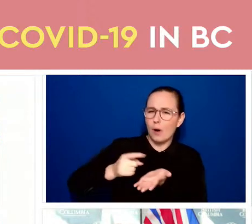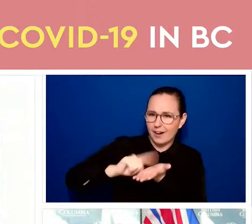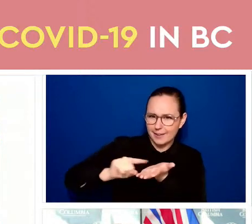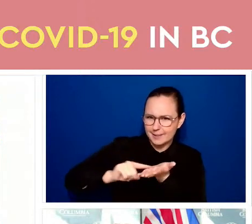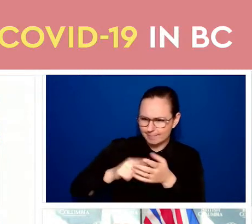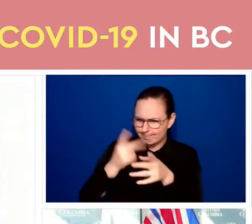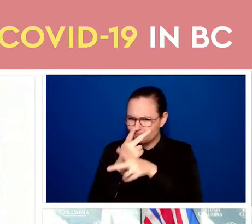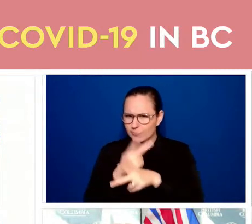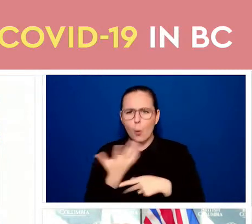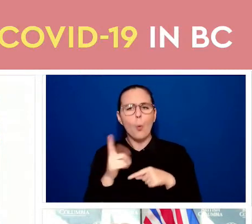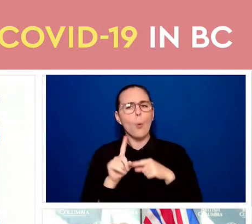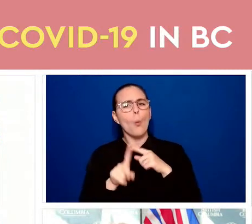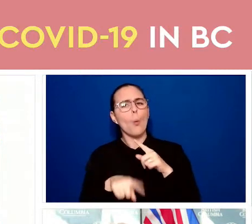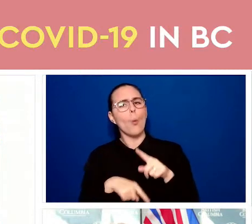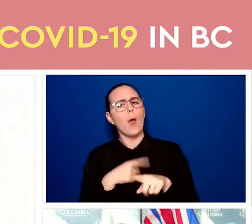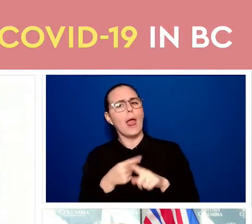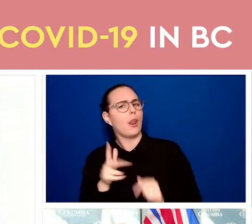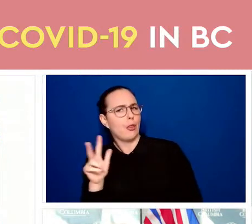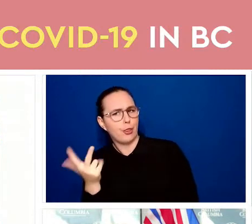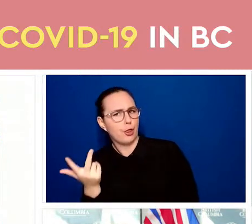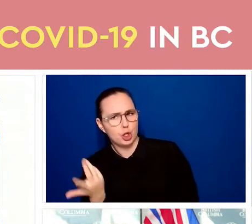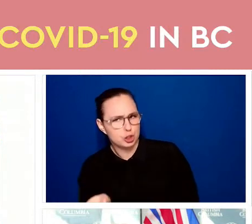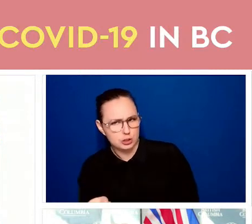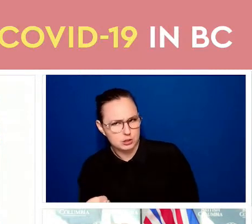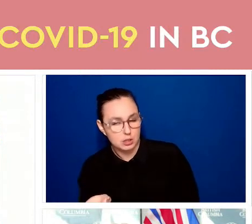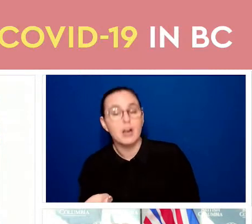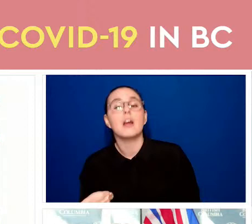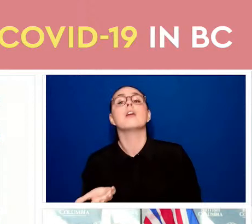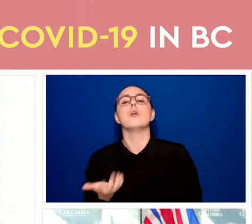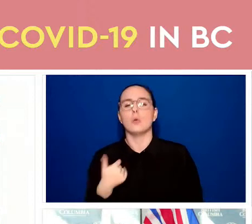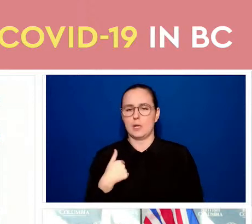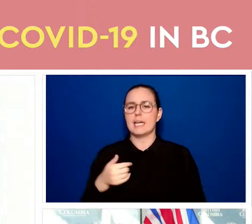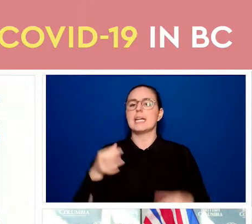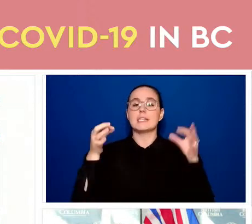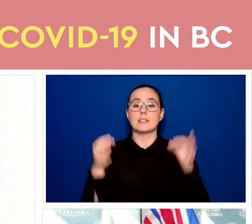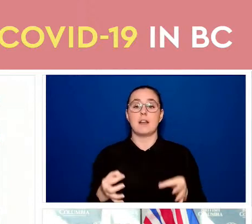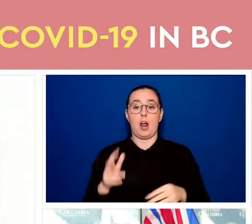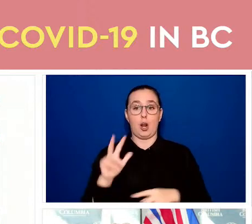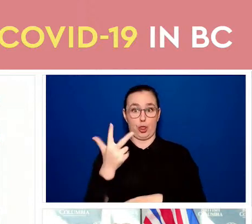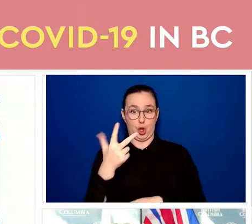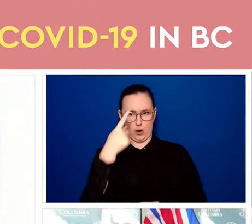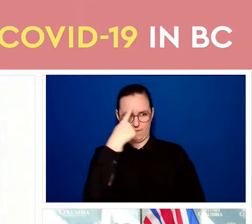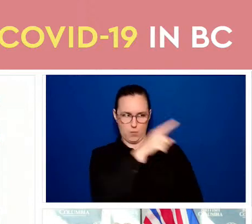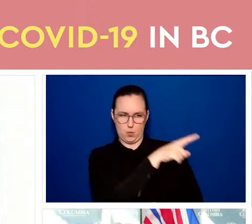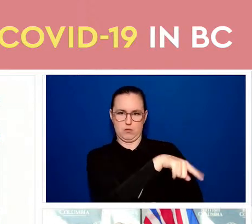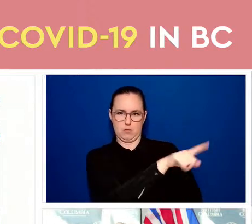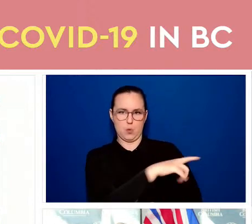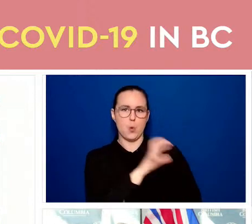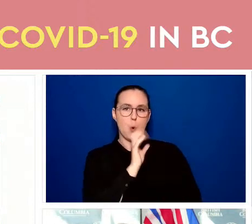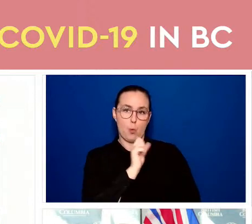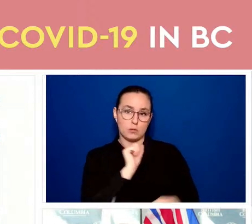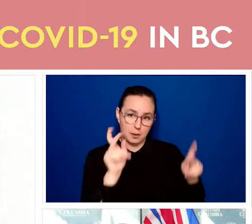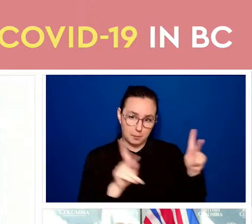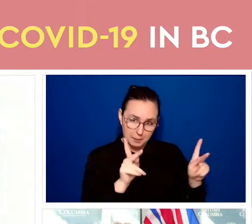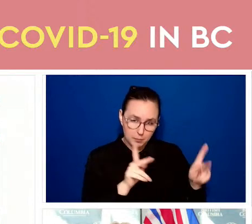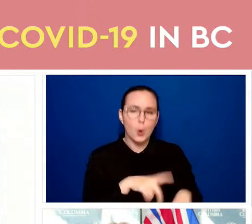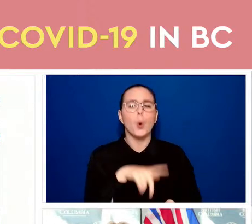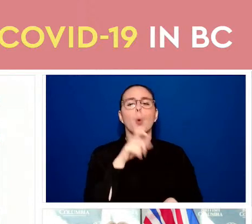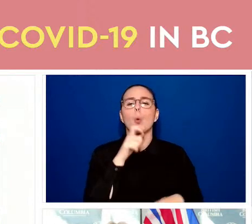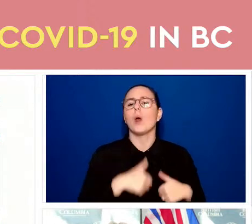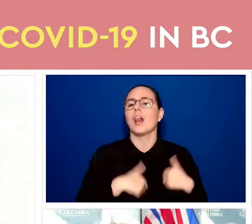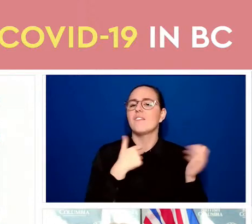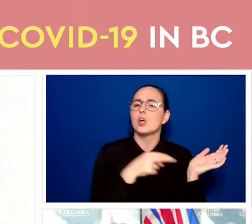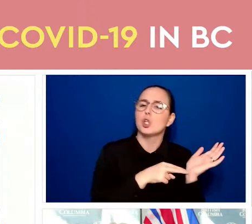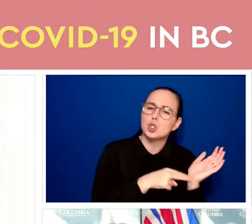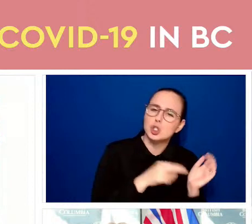a booster dose for our elders and seniors in long-term care and assisted living. And the data that's come